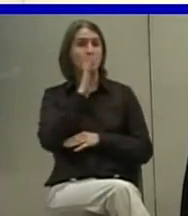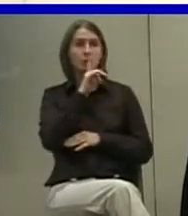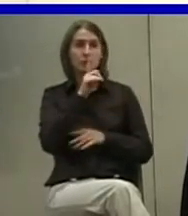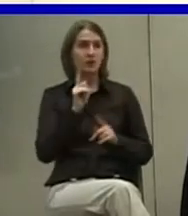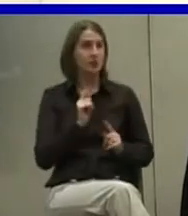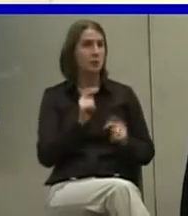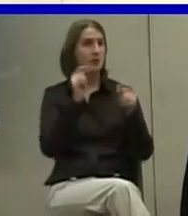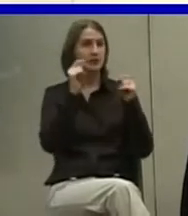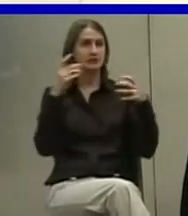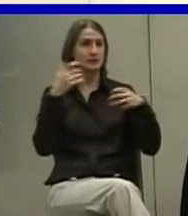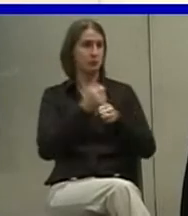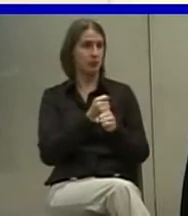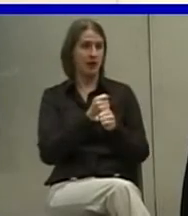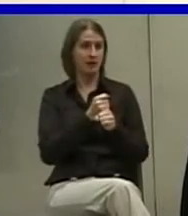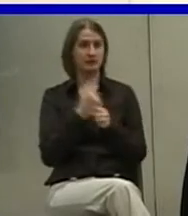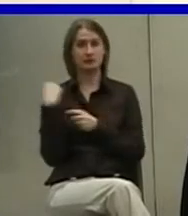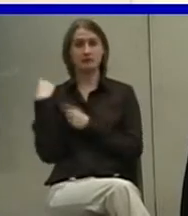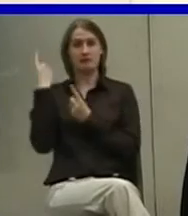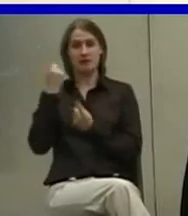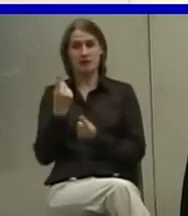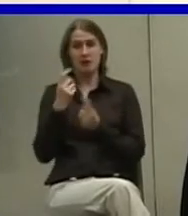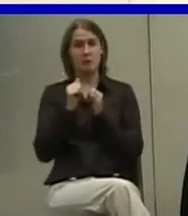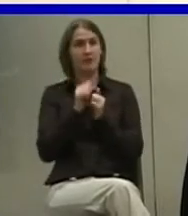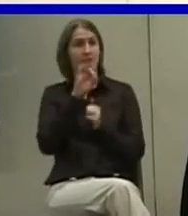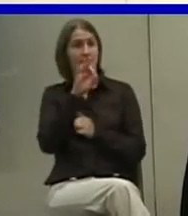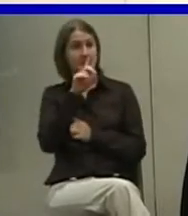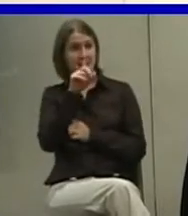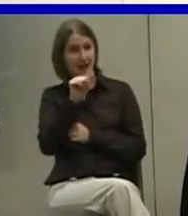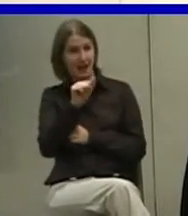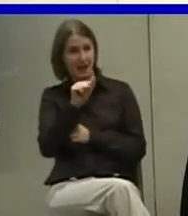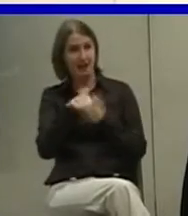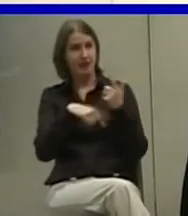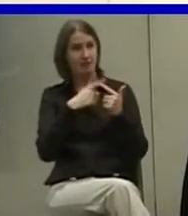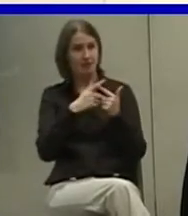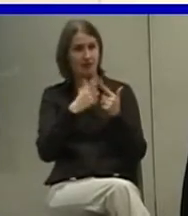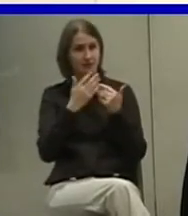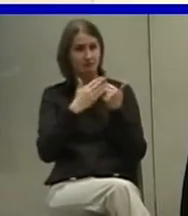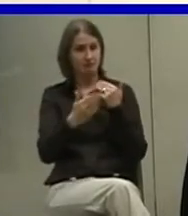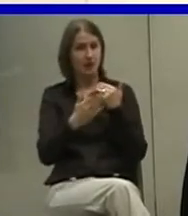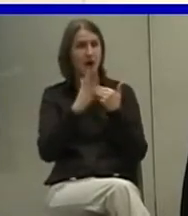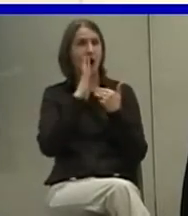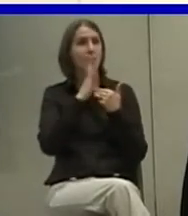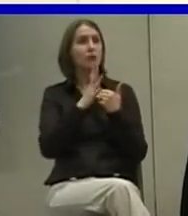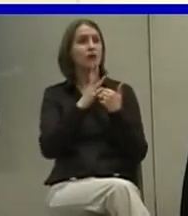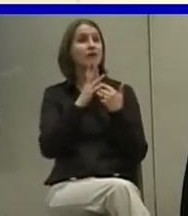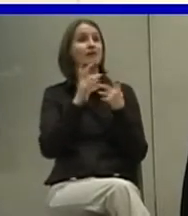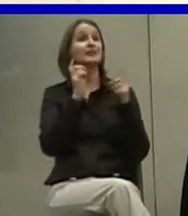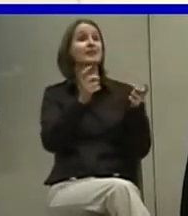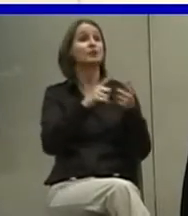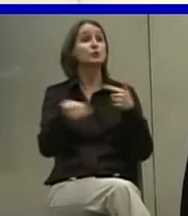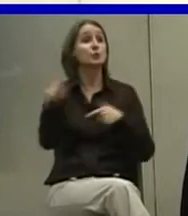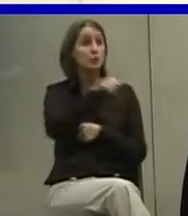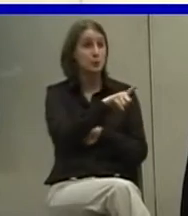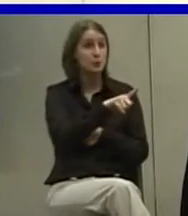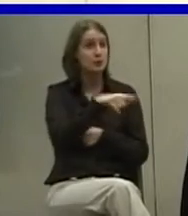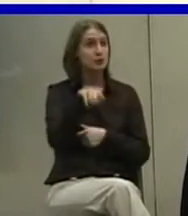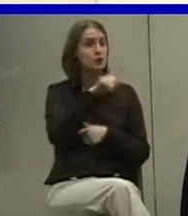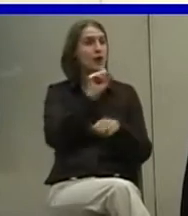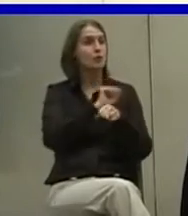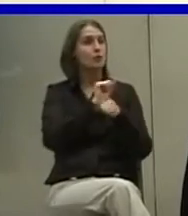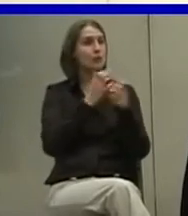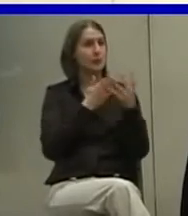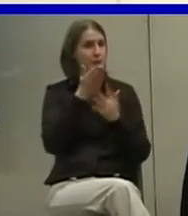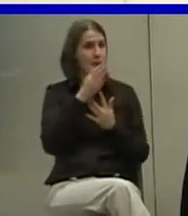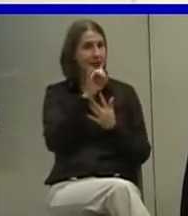quickly summarize where we've been before with FBA, and then I'm going to kind of give it back to you to work through cases with your